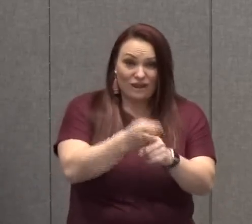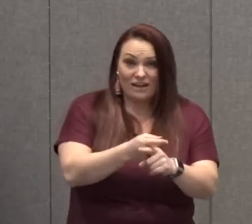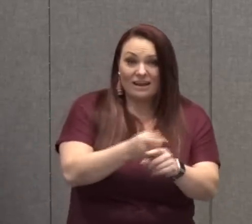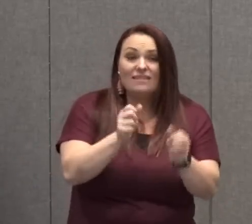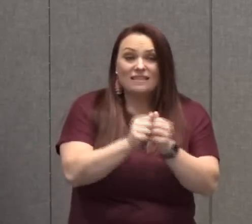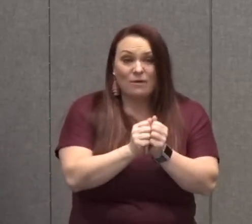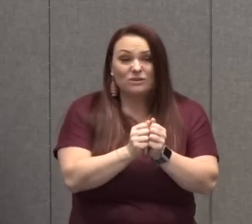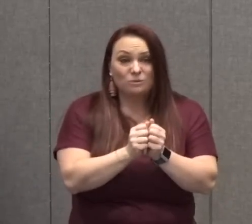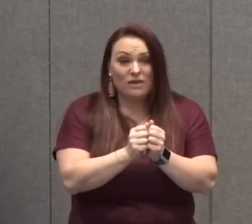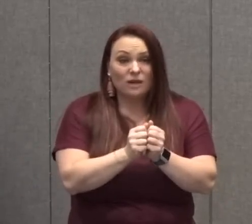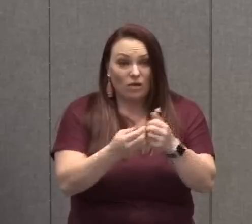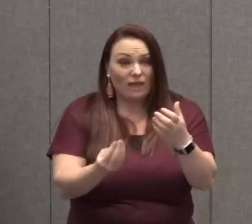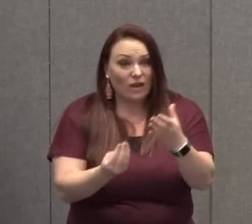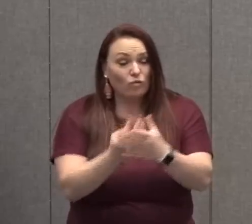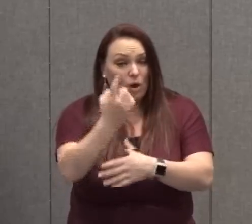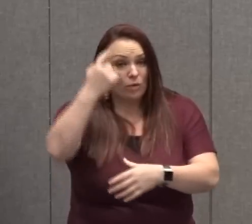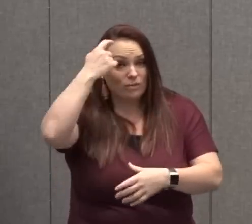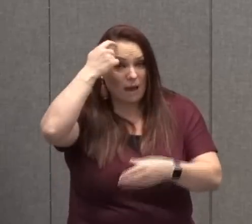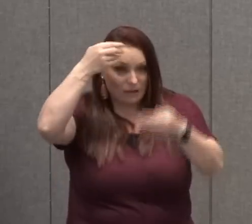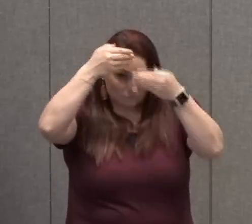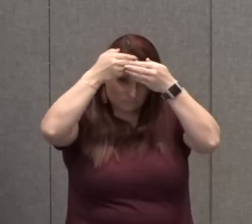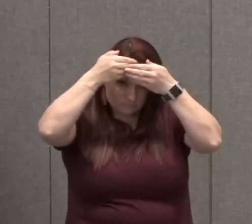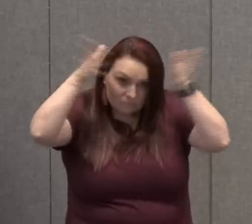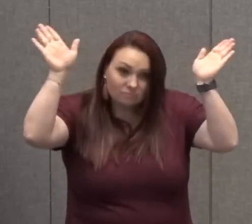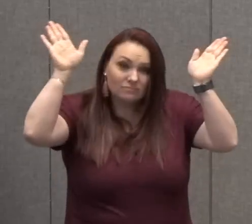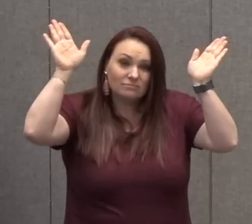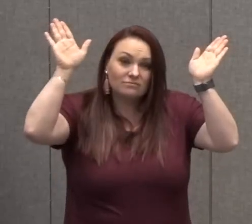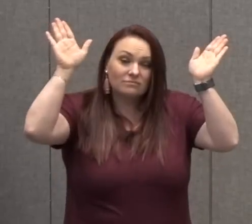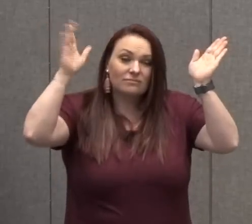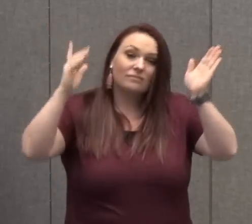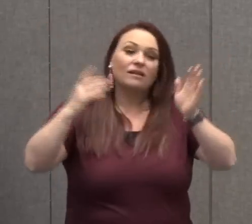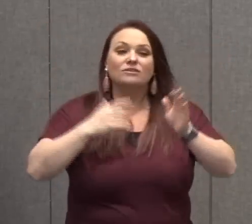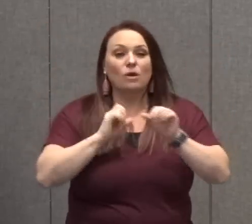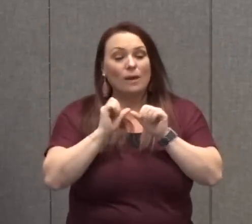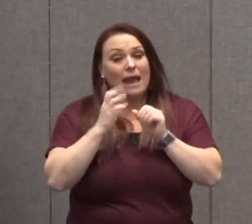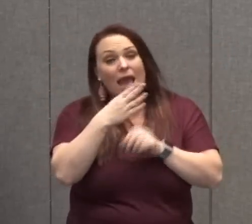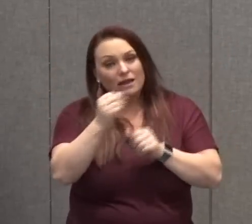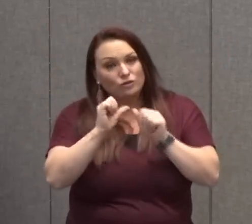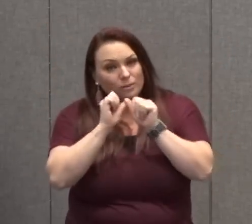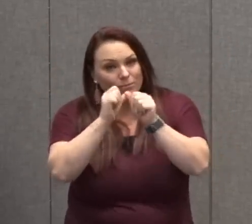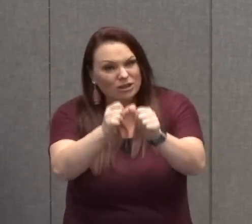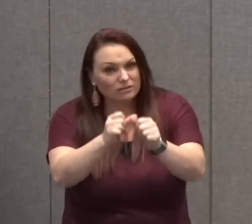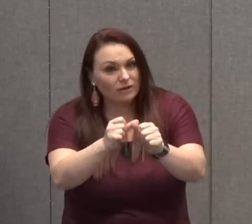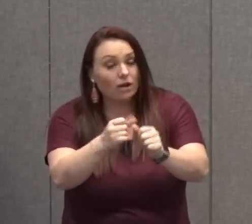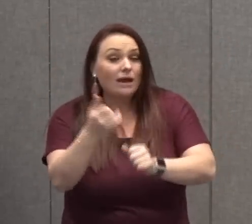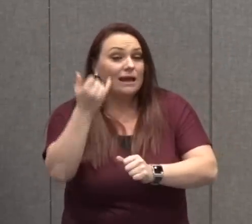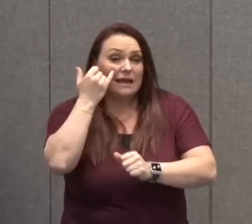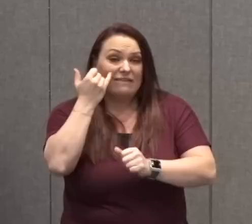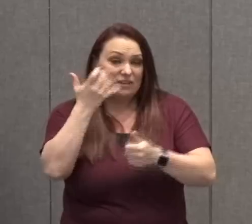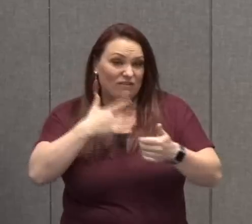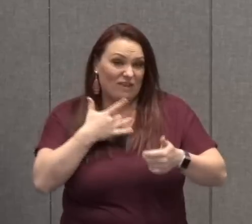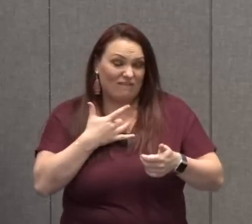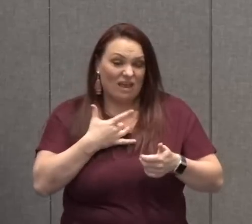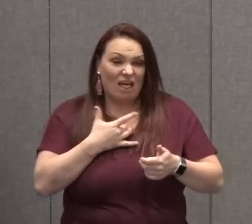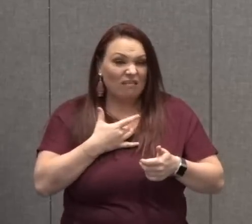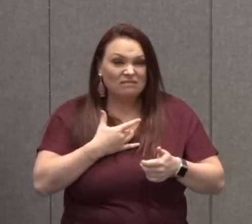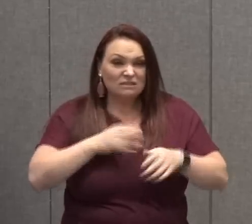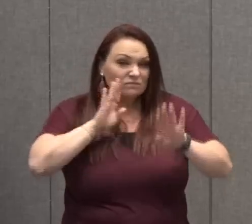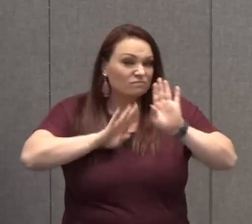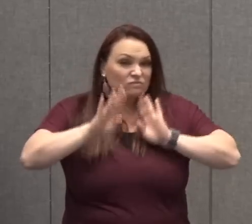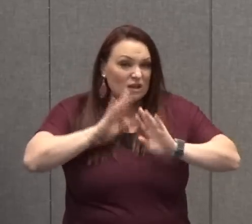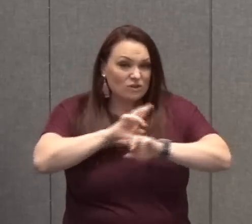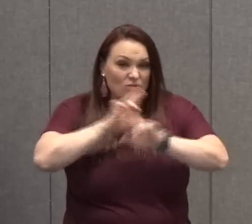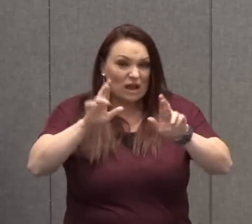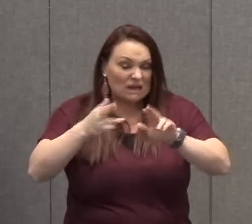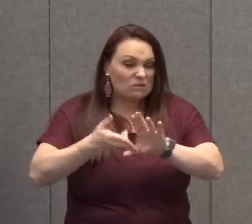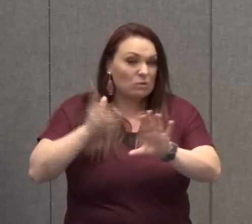was with our growth mindset and learning to persevere when you feel like giving up. So that's the notes that we took for that day. The other